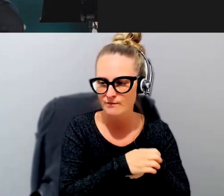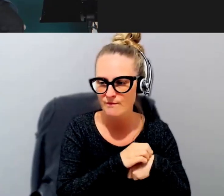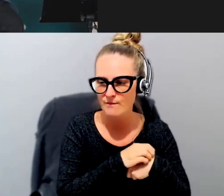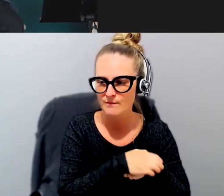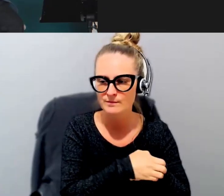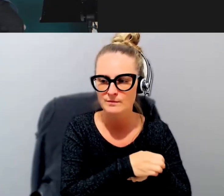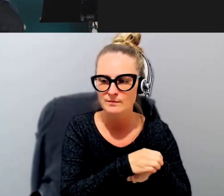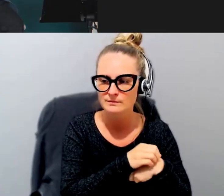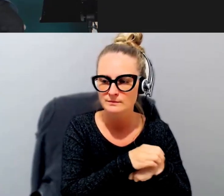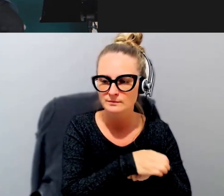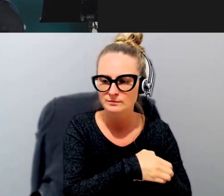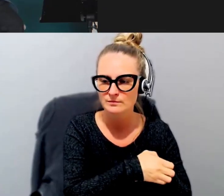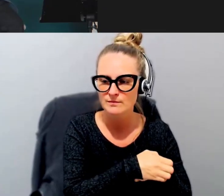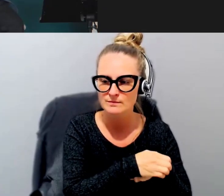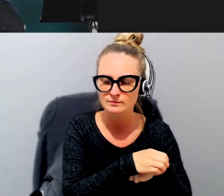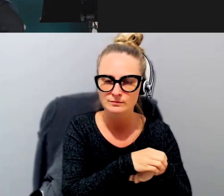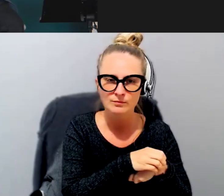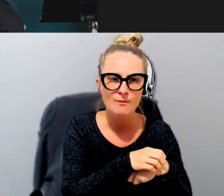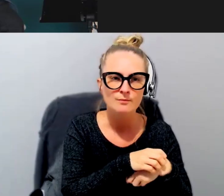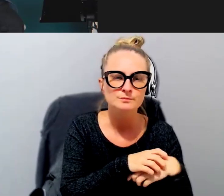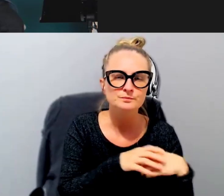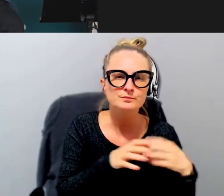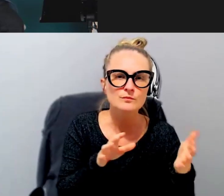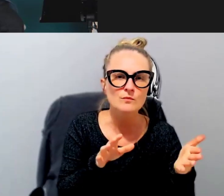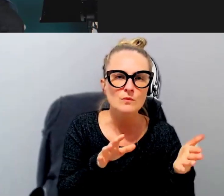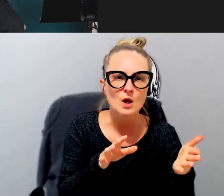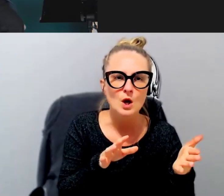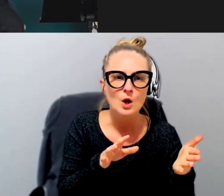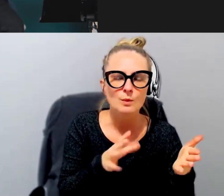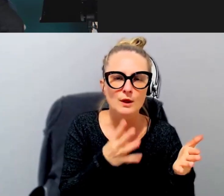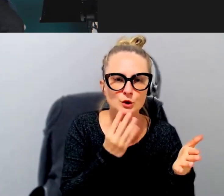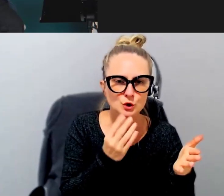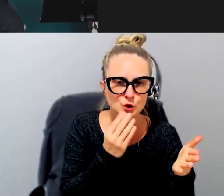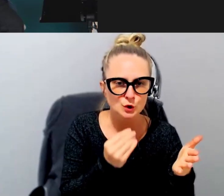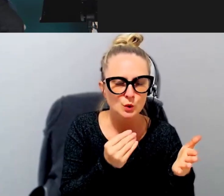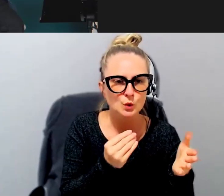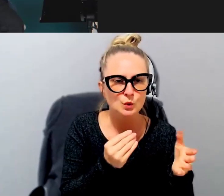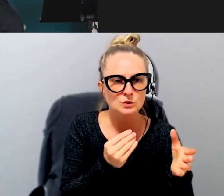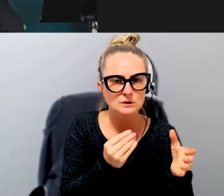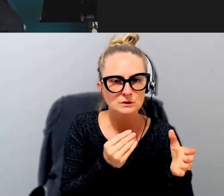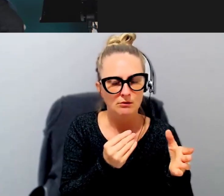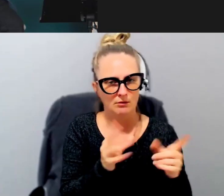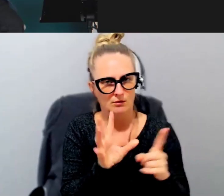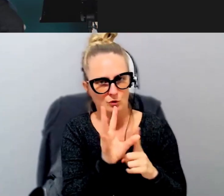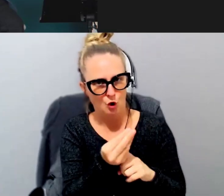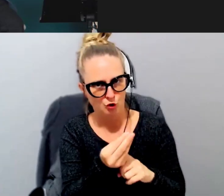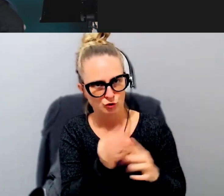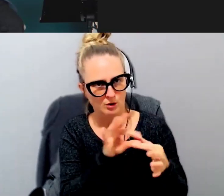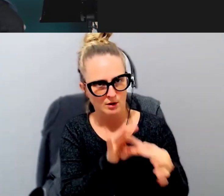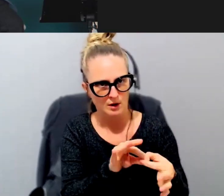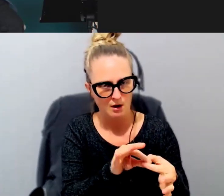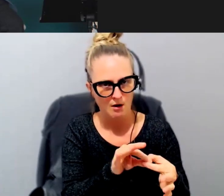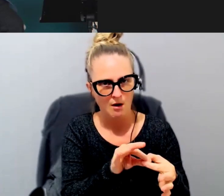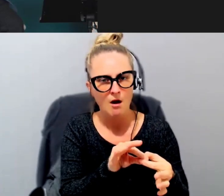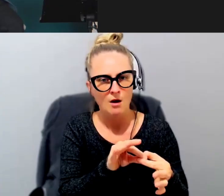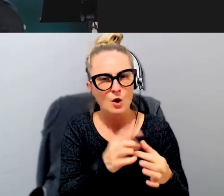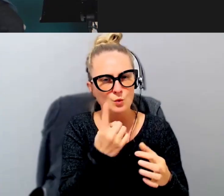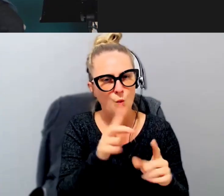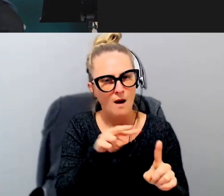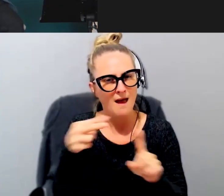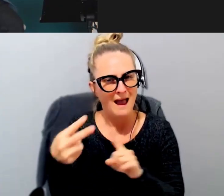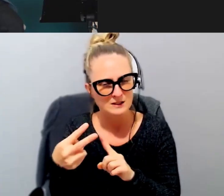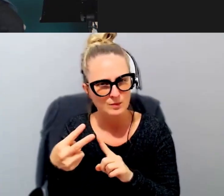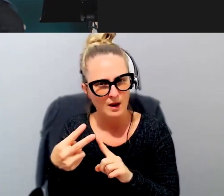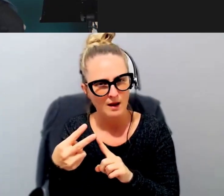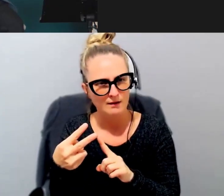other ways that Jews are Jews culturally, and the religion is one aspect of it. It informs a lot, but not all of the